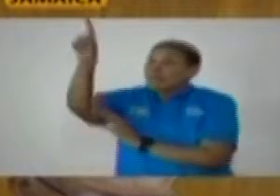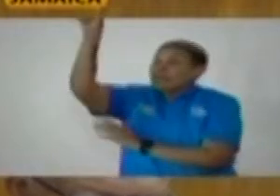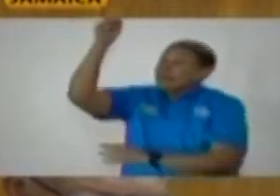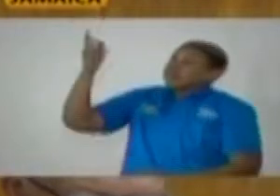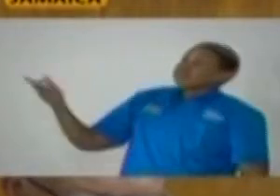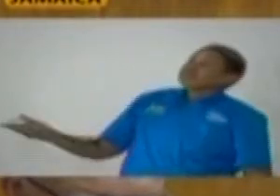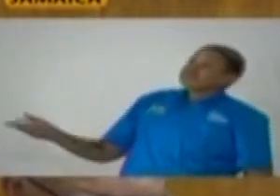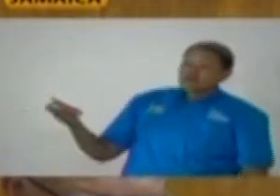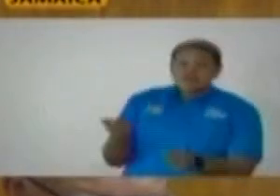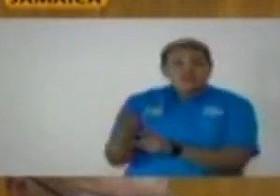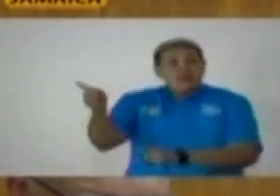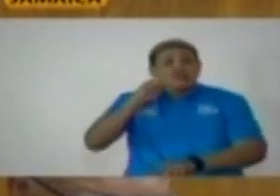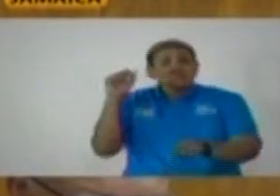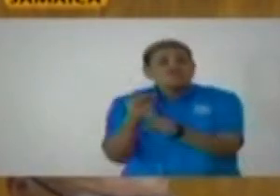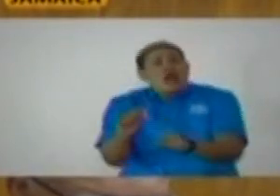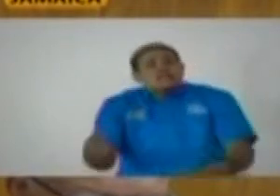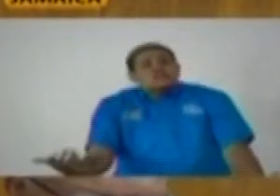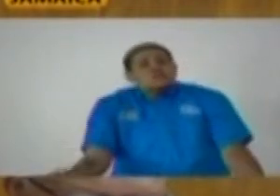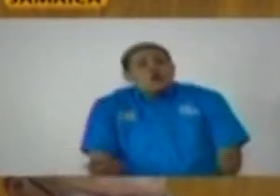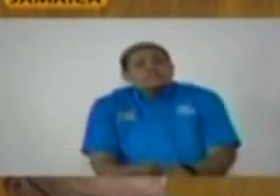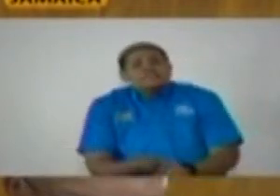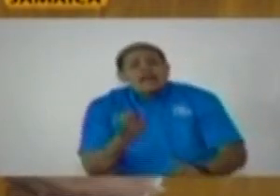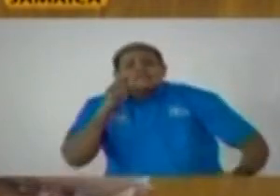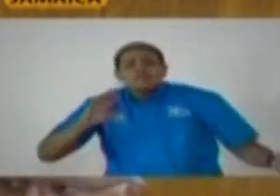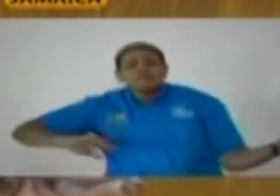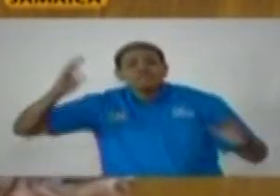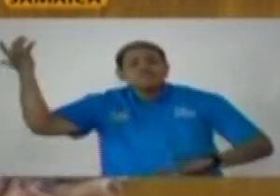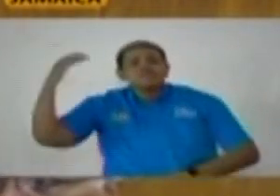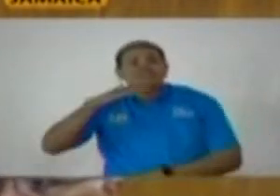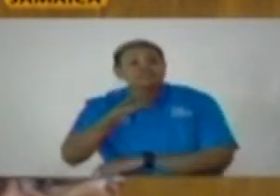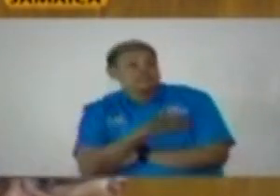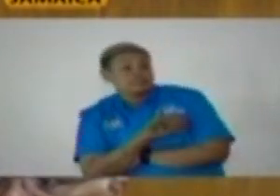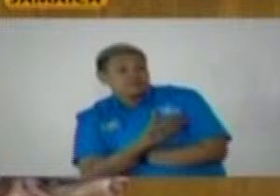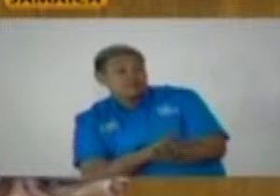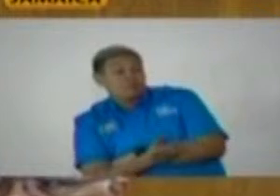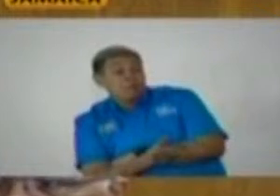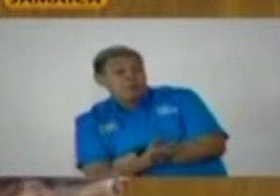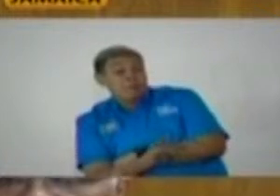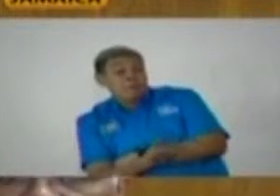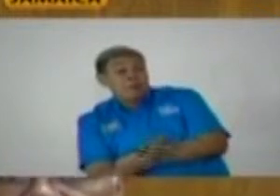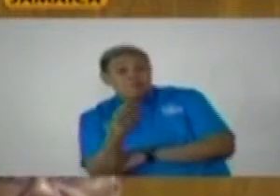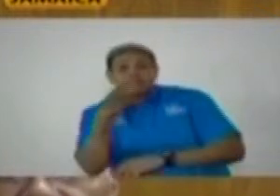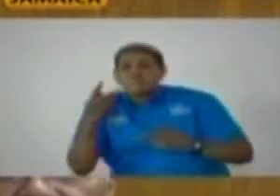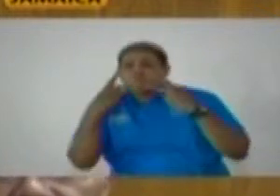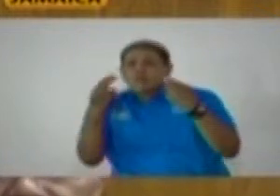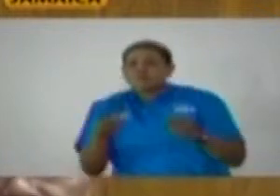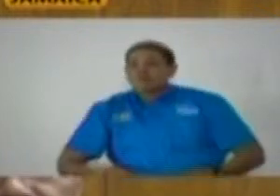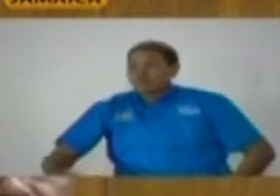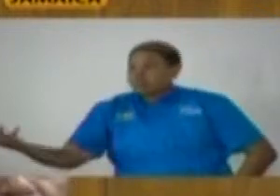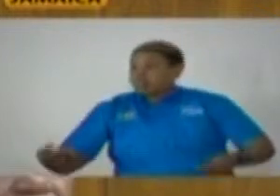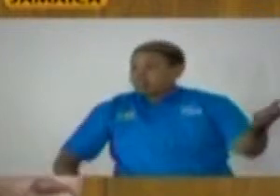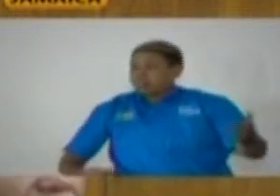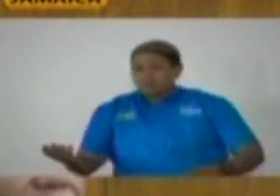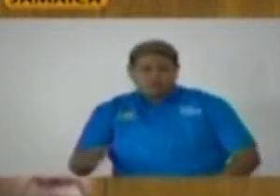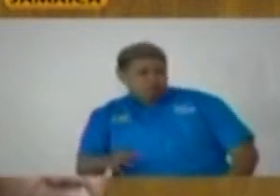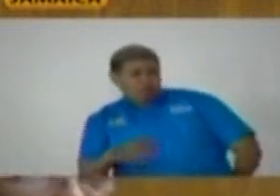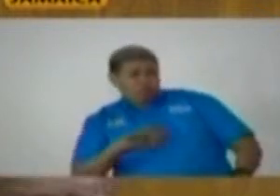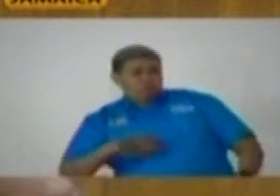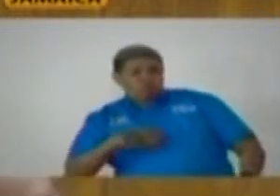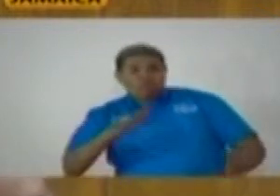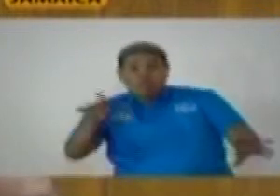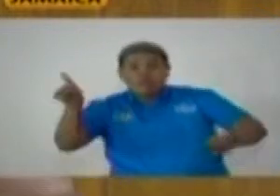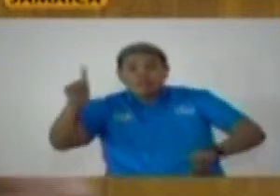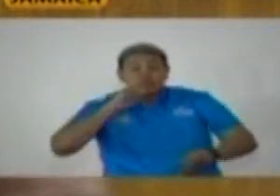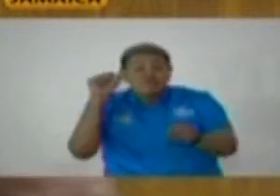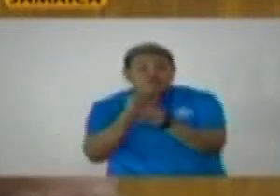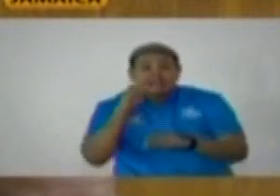Their reality is massive corruption, theft, and misuse of public resources. Their reality is a